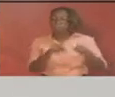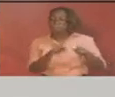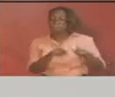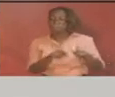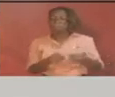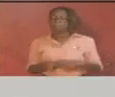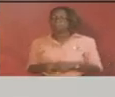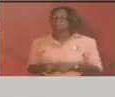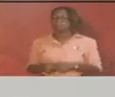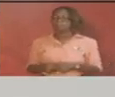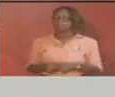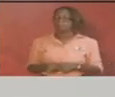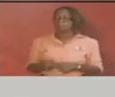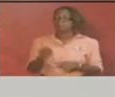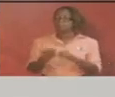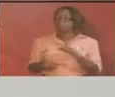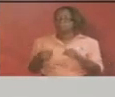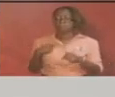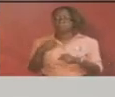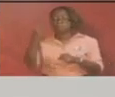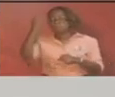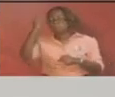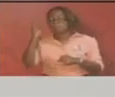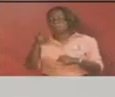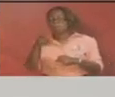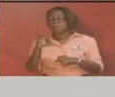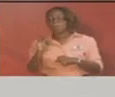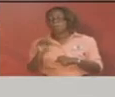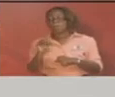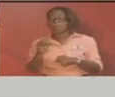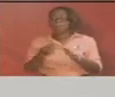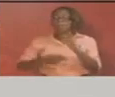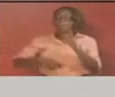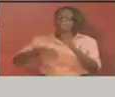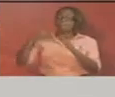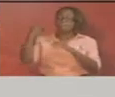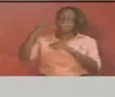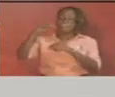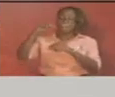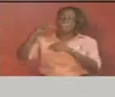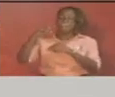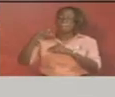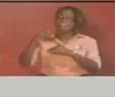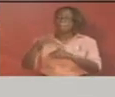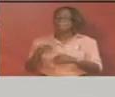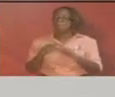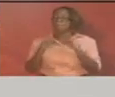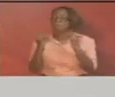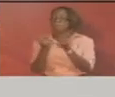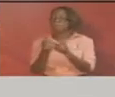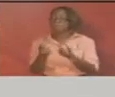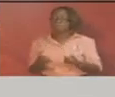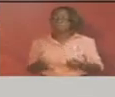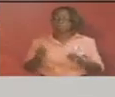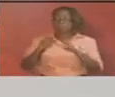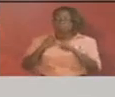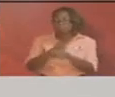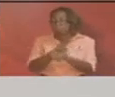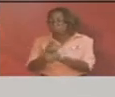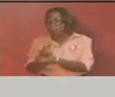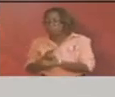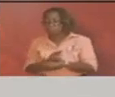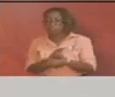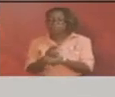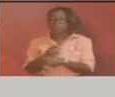which is the highest body for global regulation in terms of vaccines, we feel confident that they will do their due